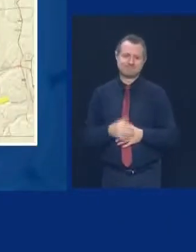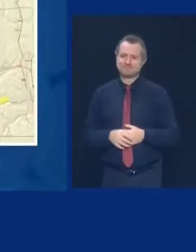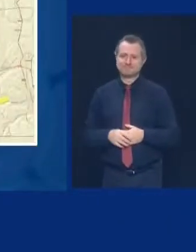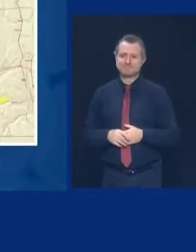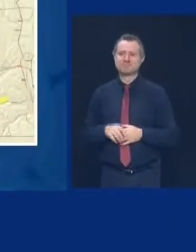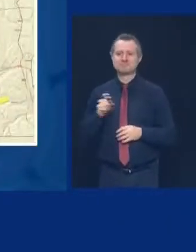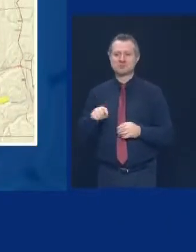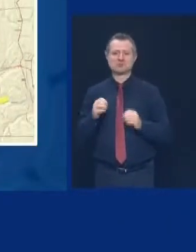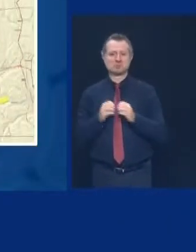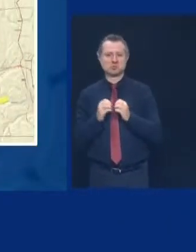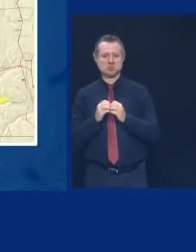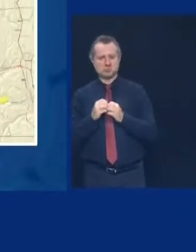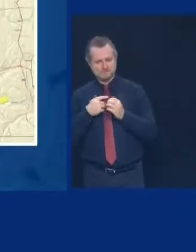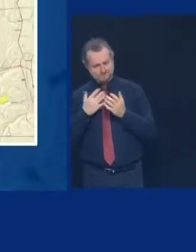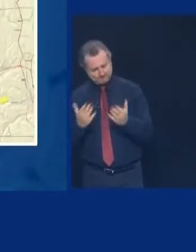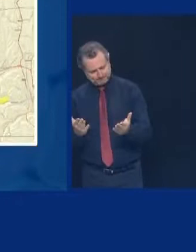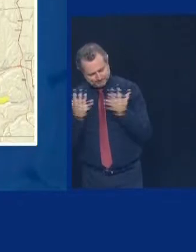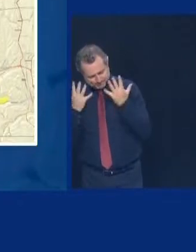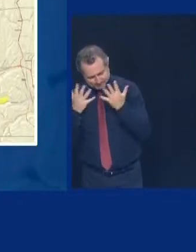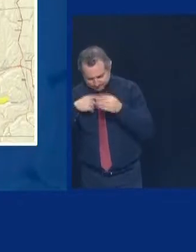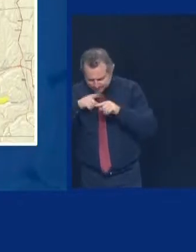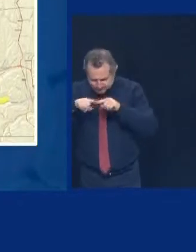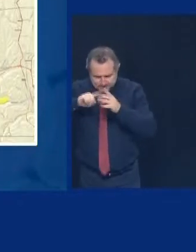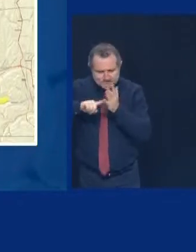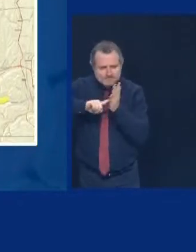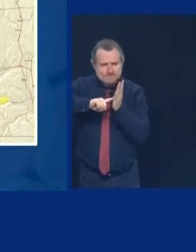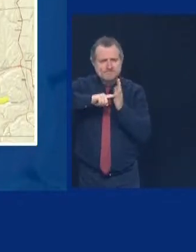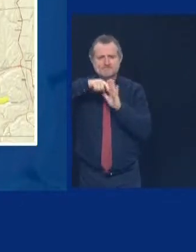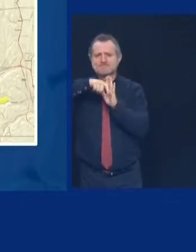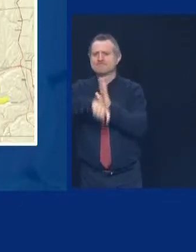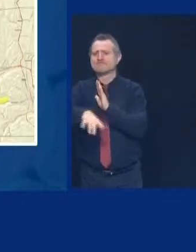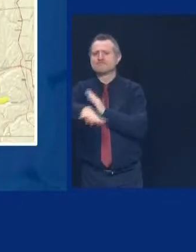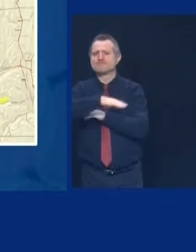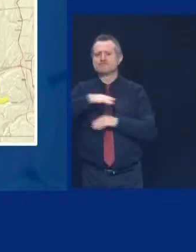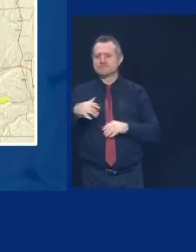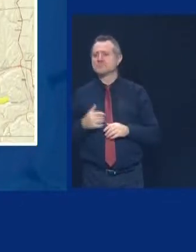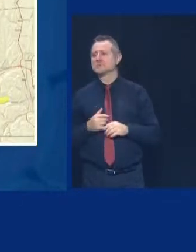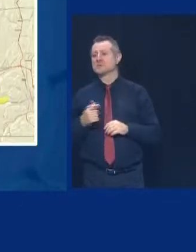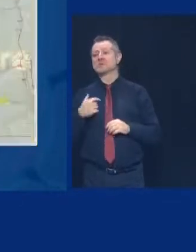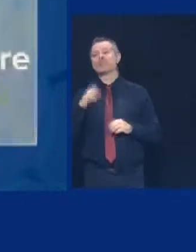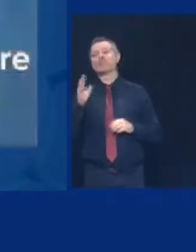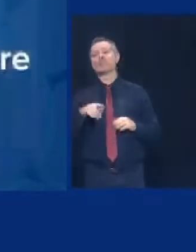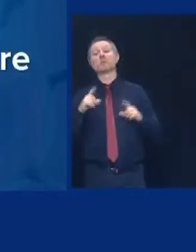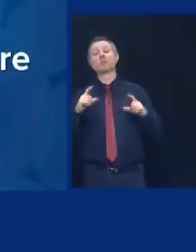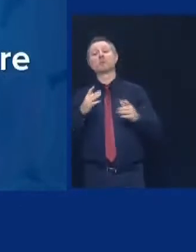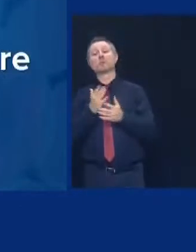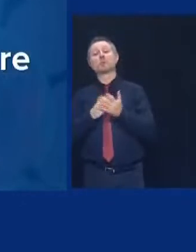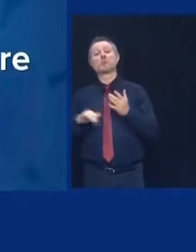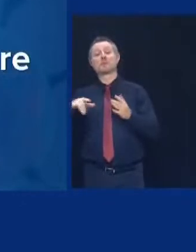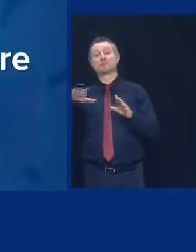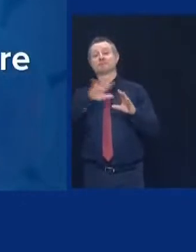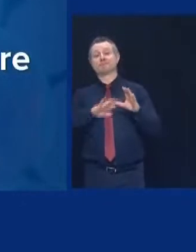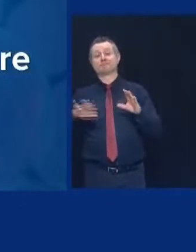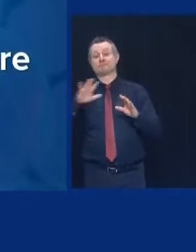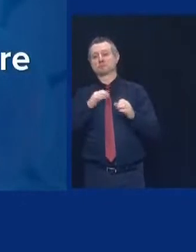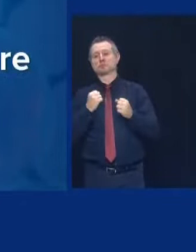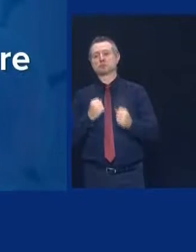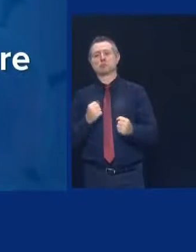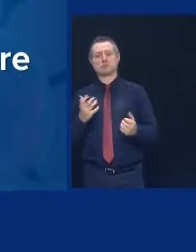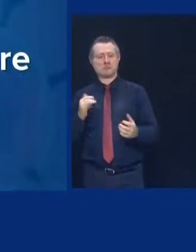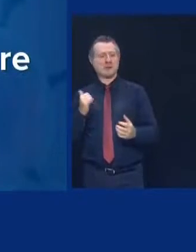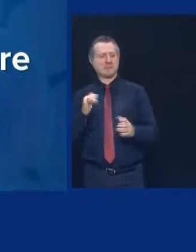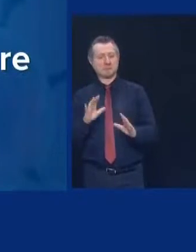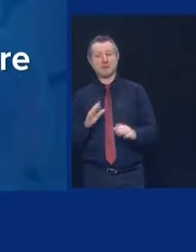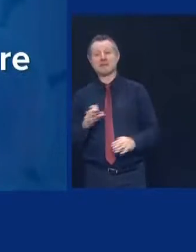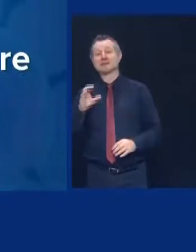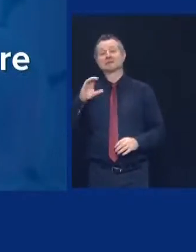down. But right now, part of the county is going to be in a yellow zone. Chemung County has